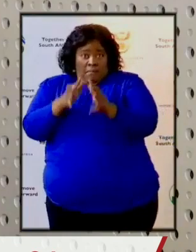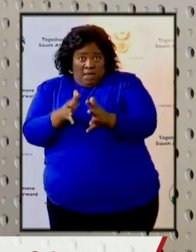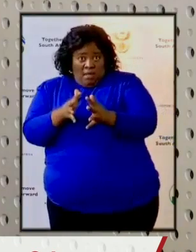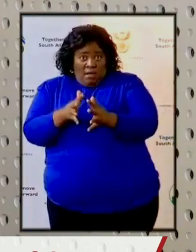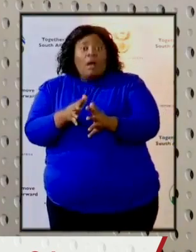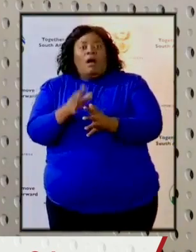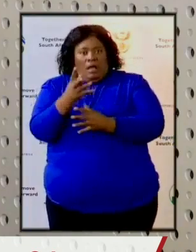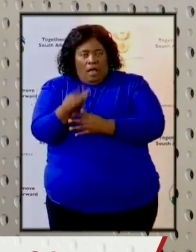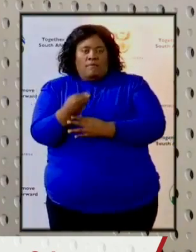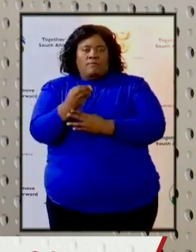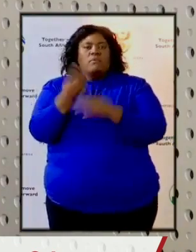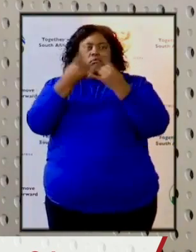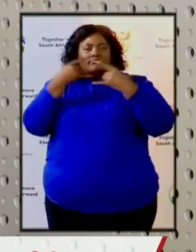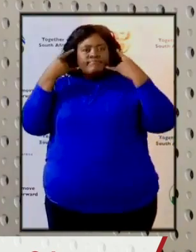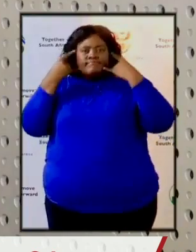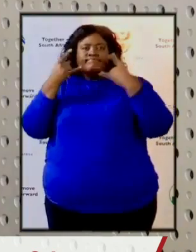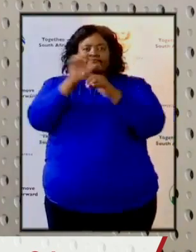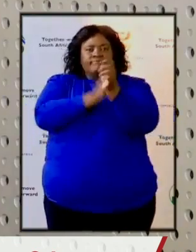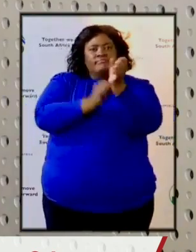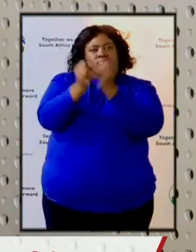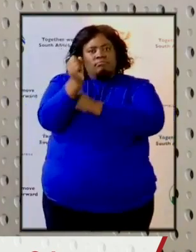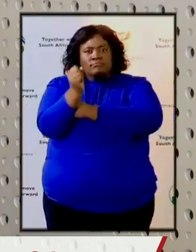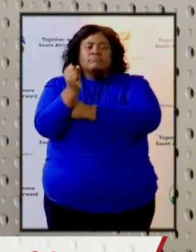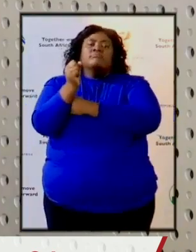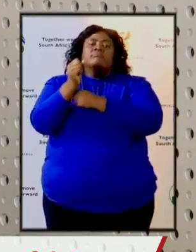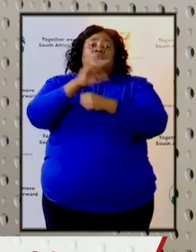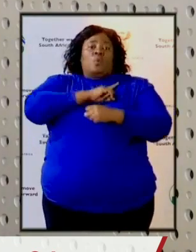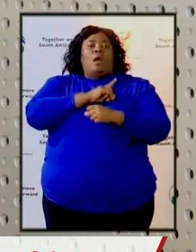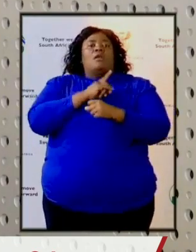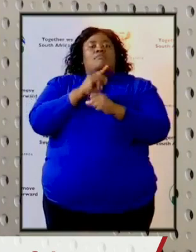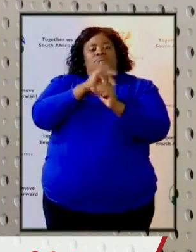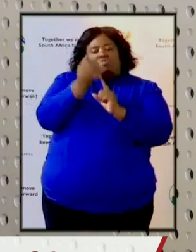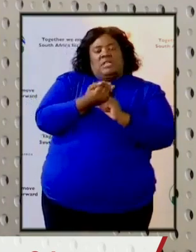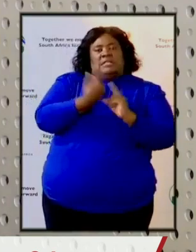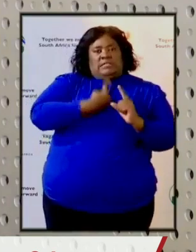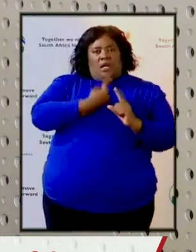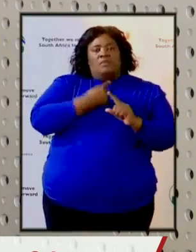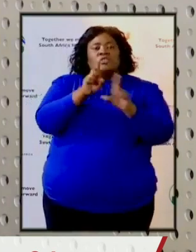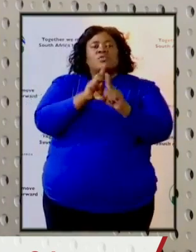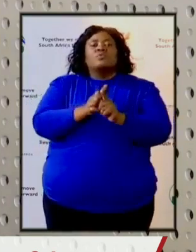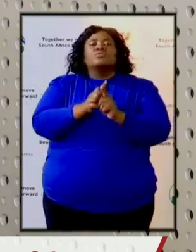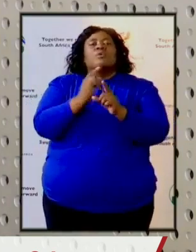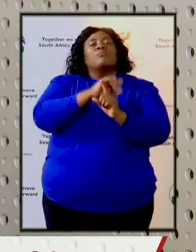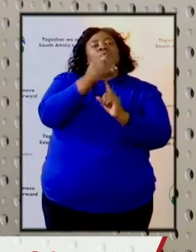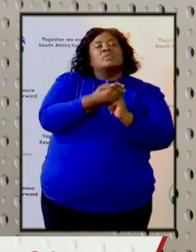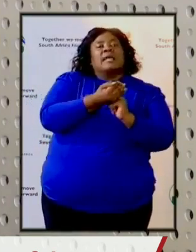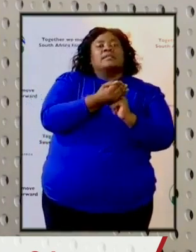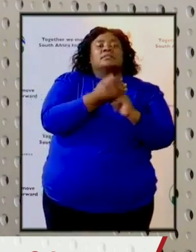protective clothing so that they protect themselves and protect the industry so that it can continue